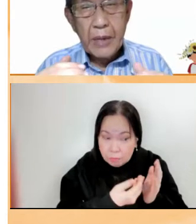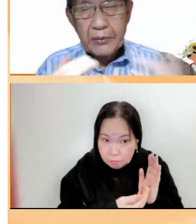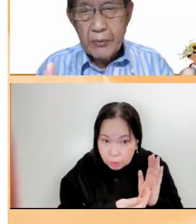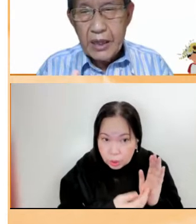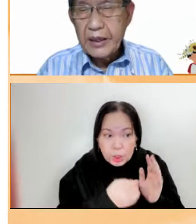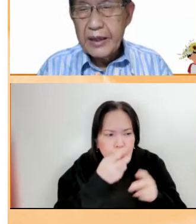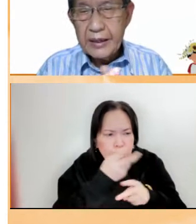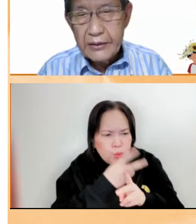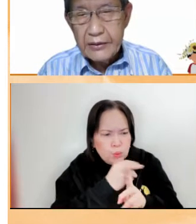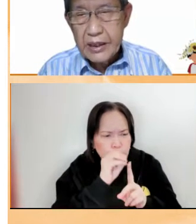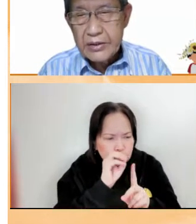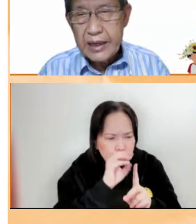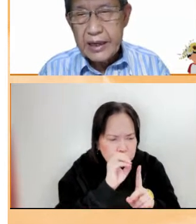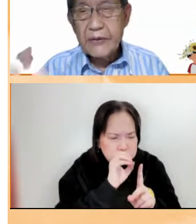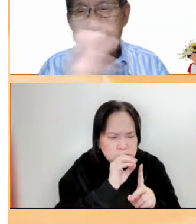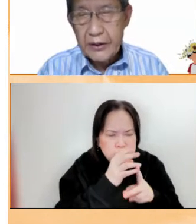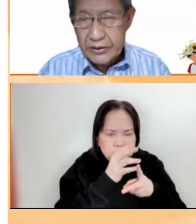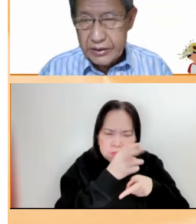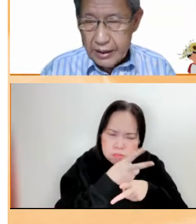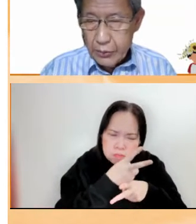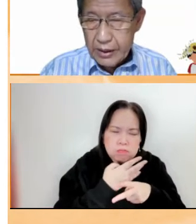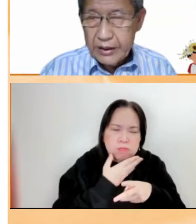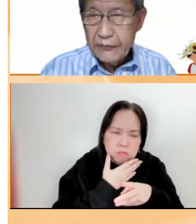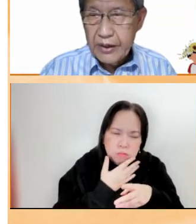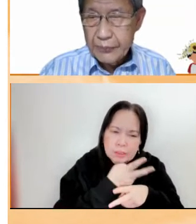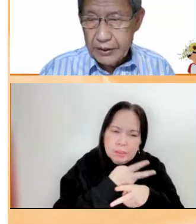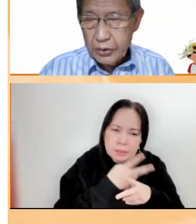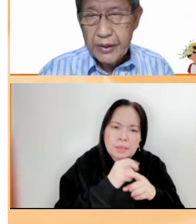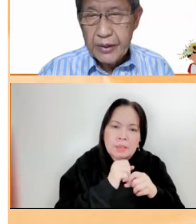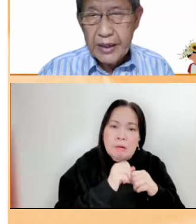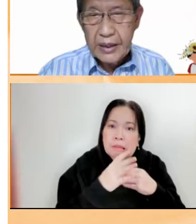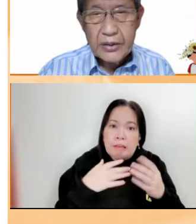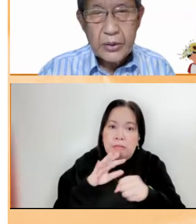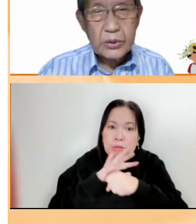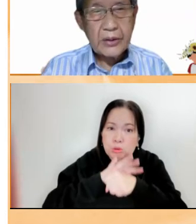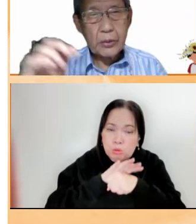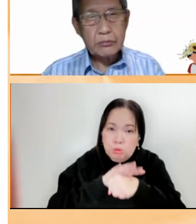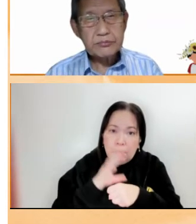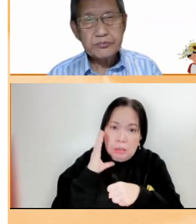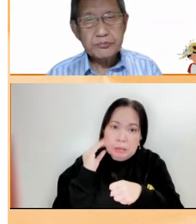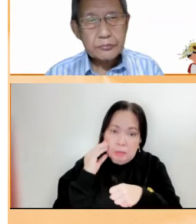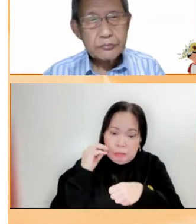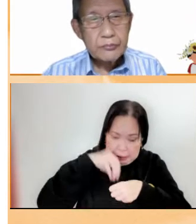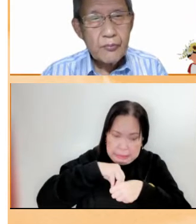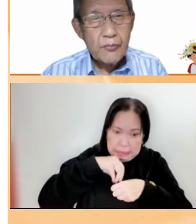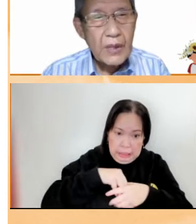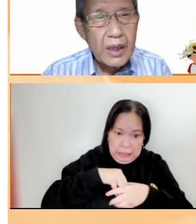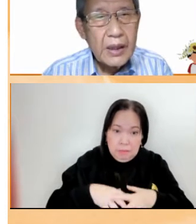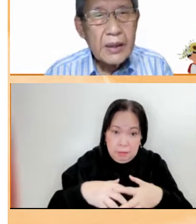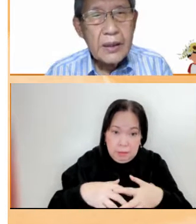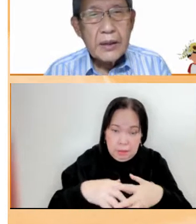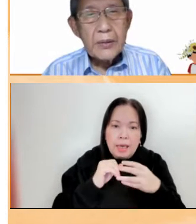caregiving, mothering, and this can reverse whatever happened to the brain in utero.